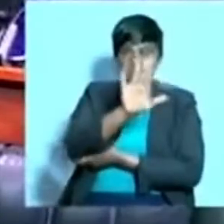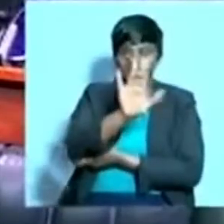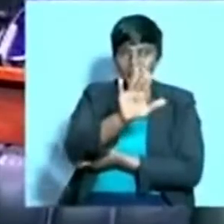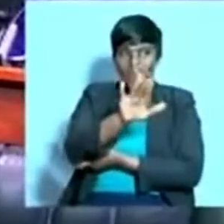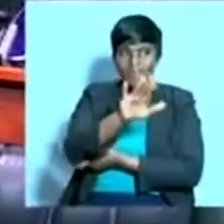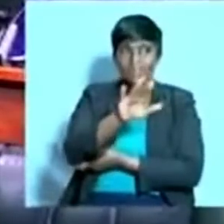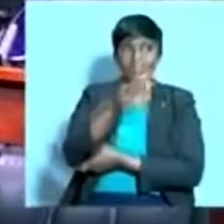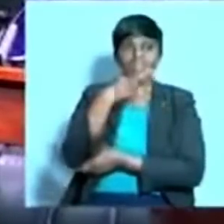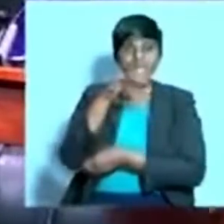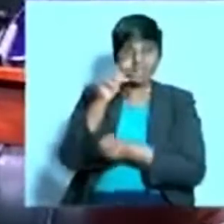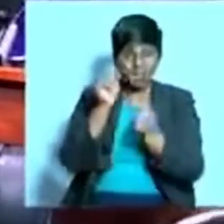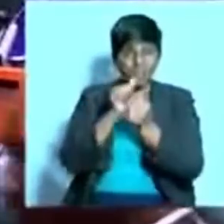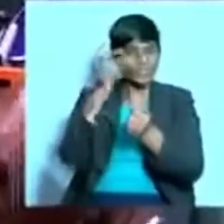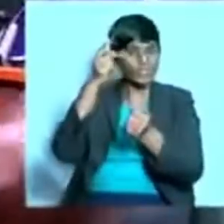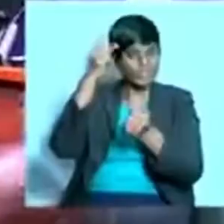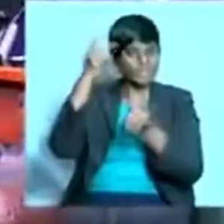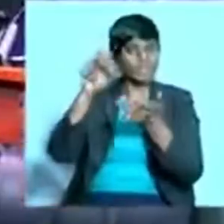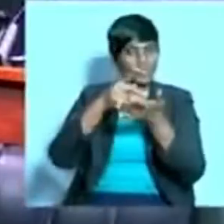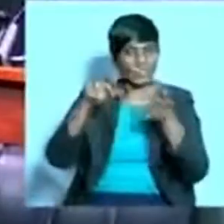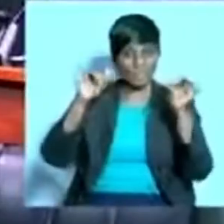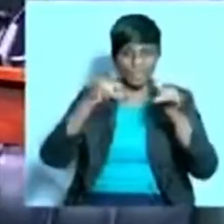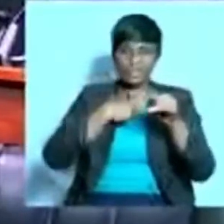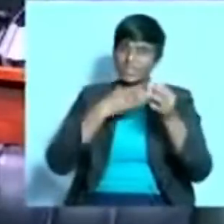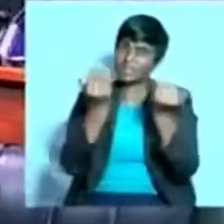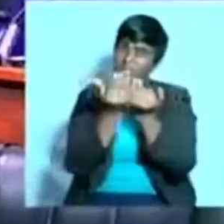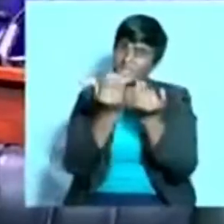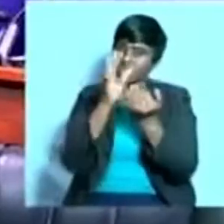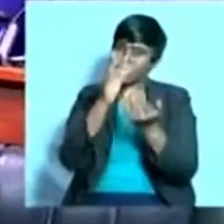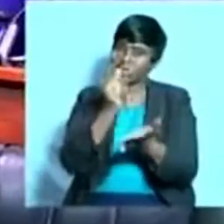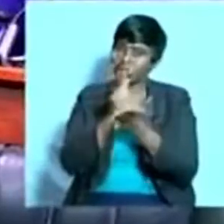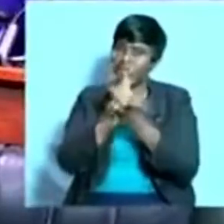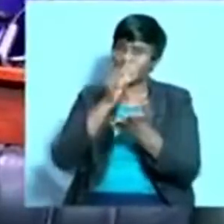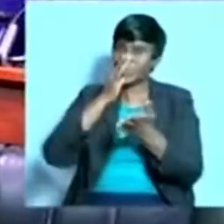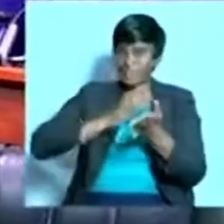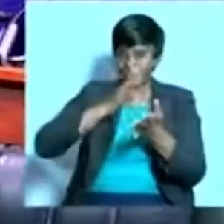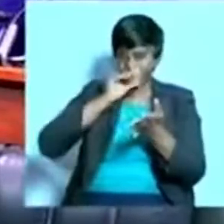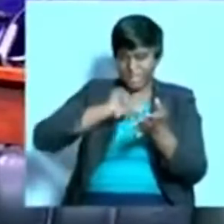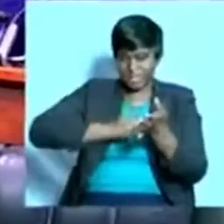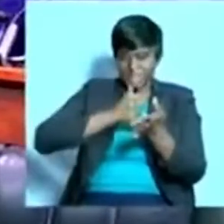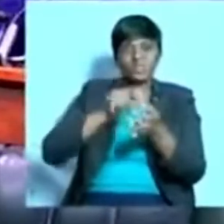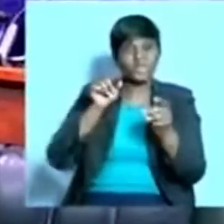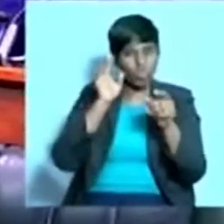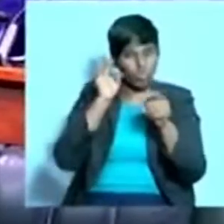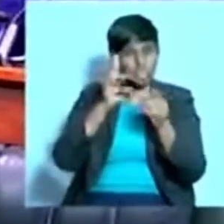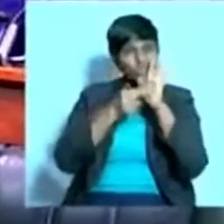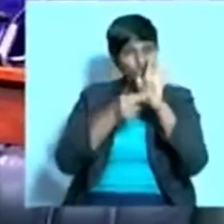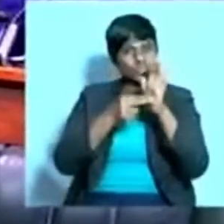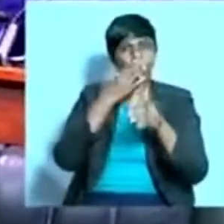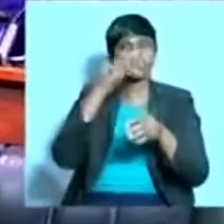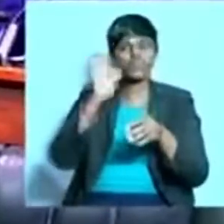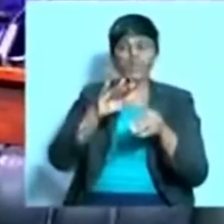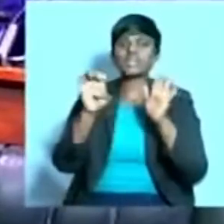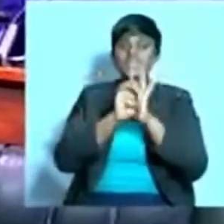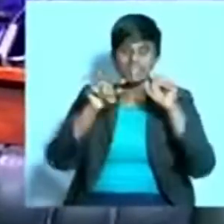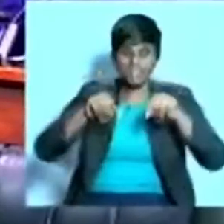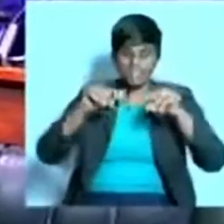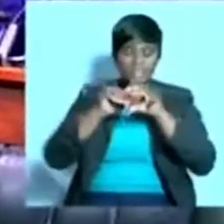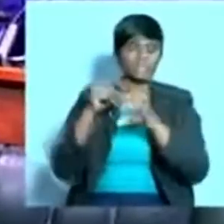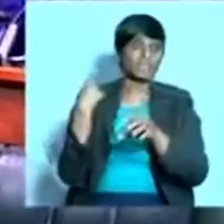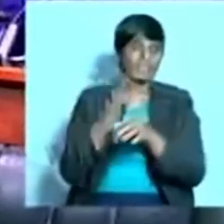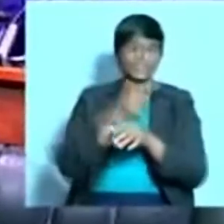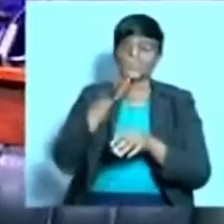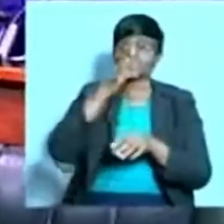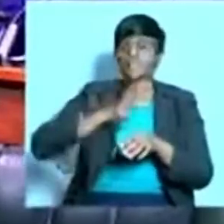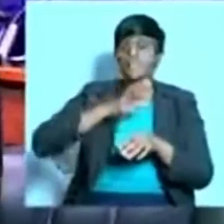communication of a political party. I seek your indulgence, Madam Speaker, because we are about to set a very terrible precedent in this House, Madam